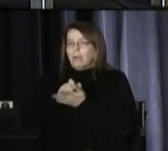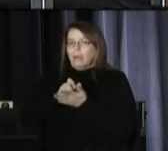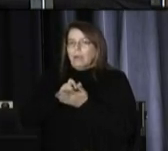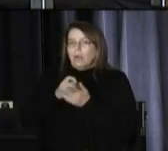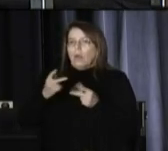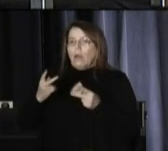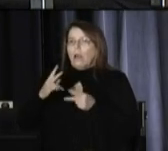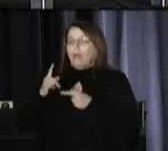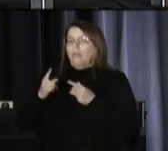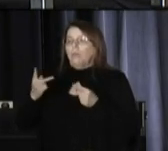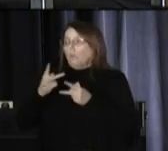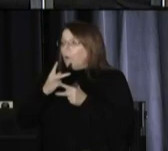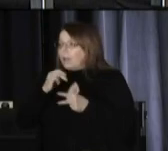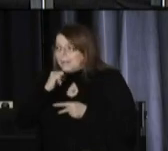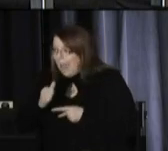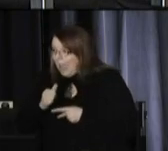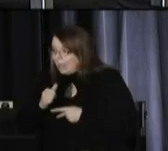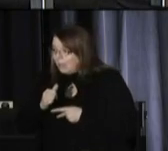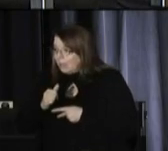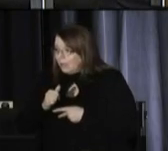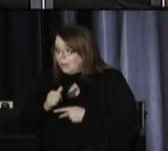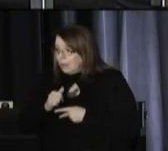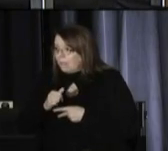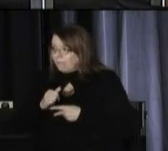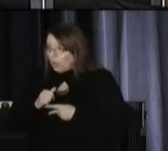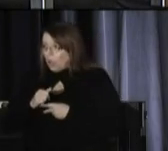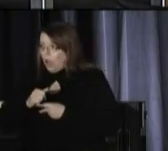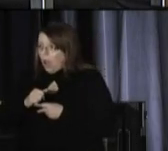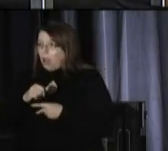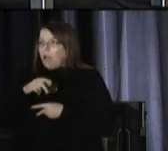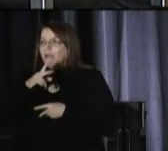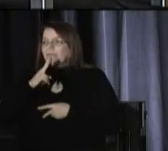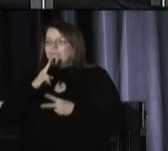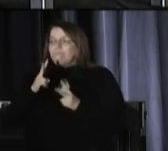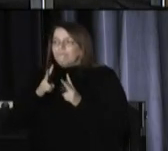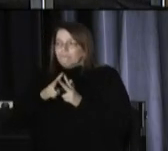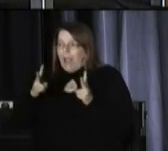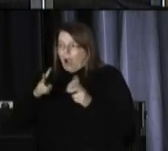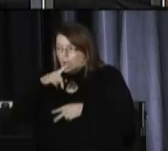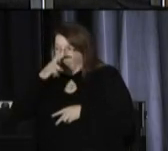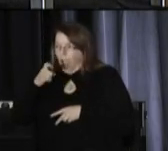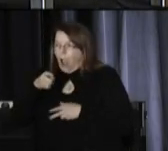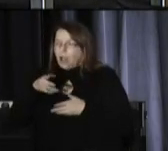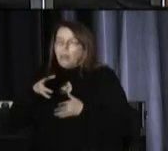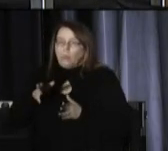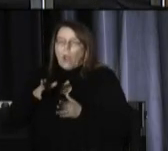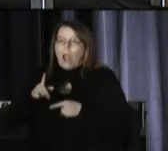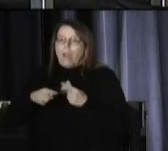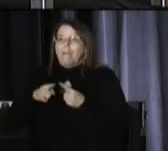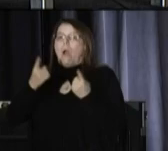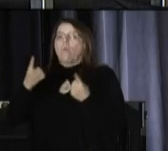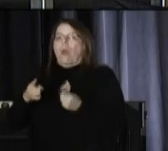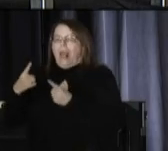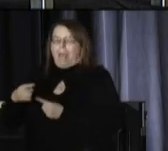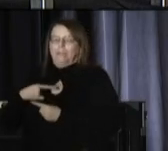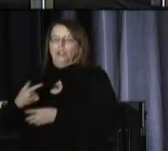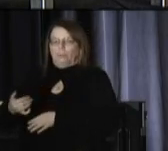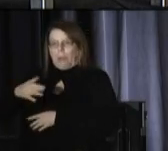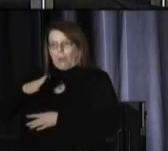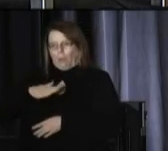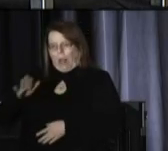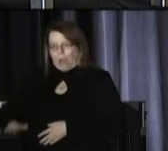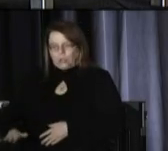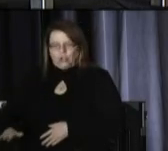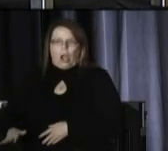ever happened to me when I was a child. And I feel like now it's like unavoidable in this